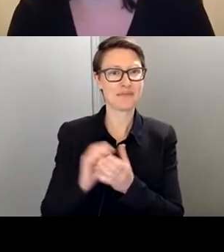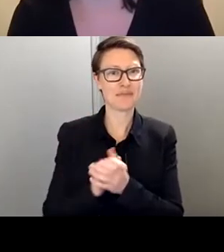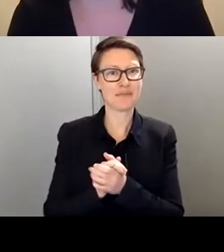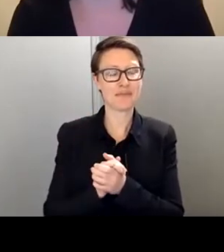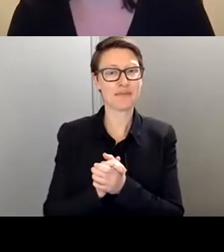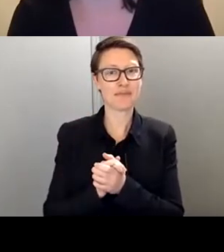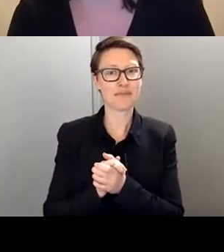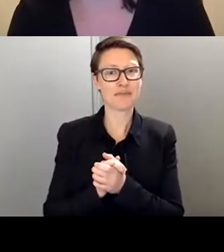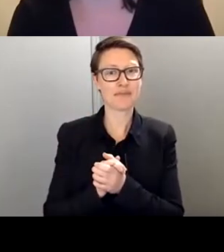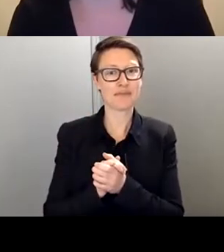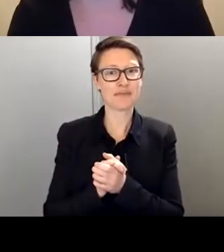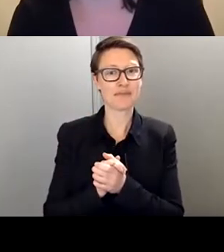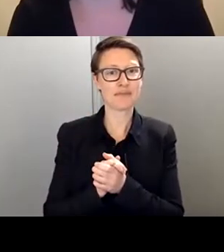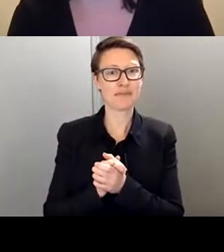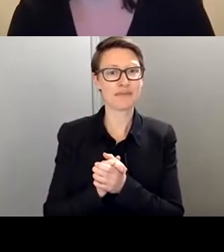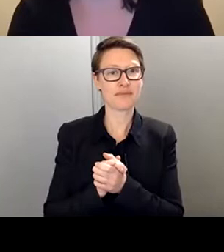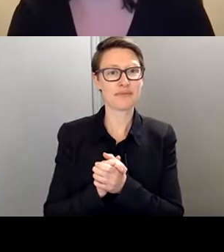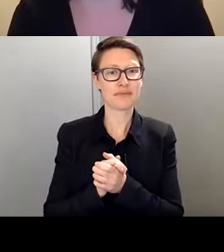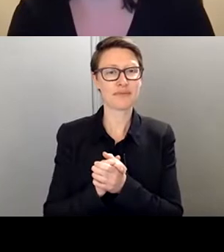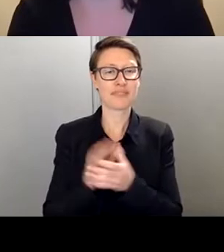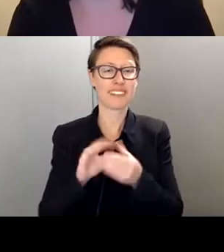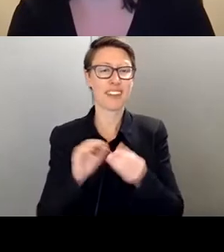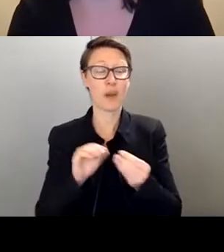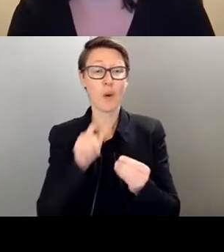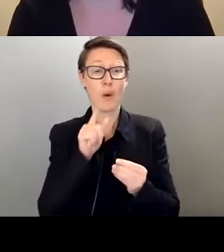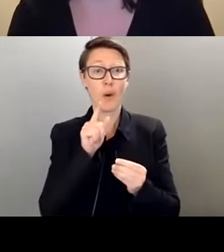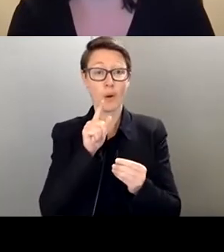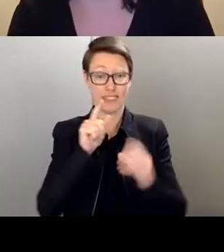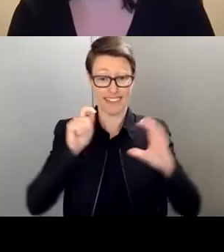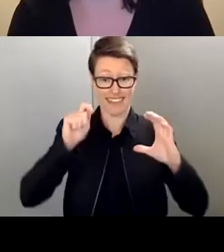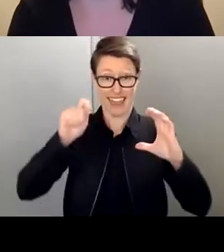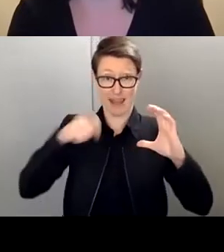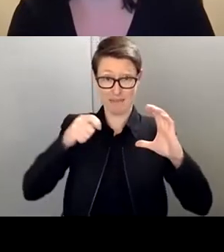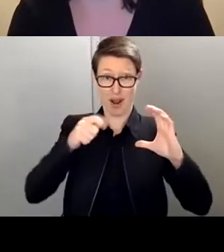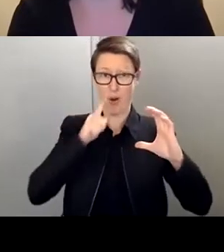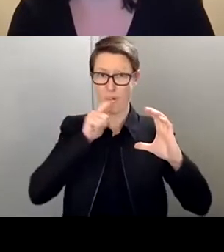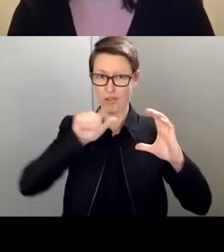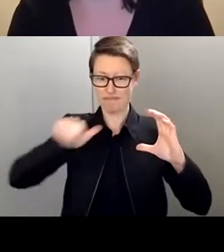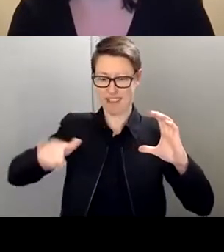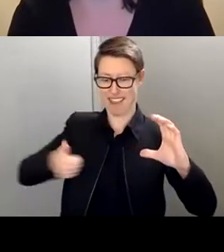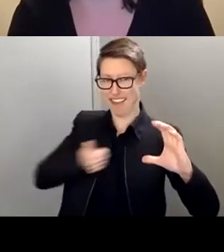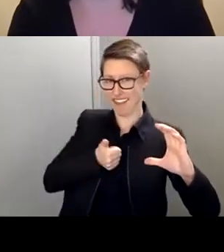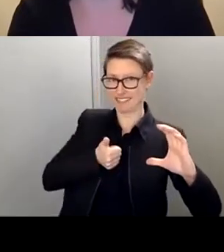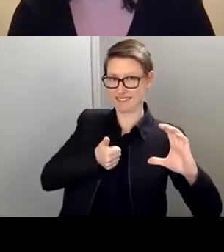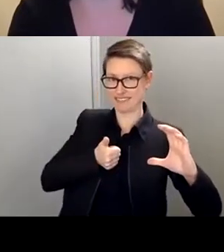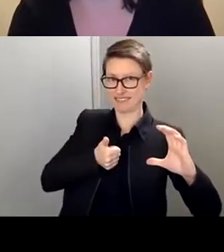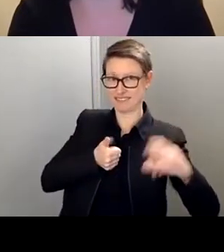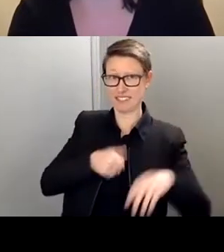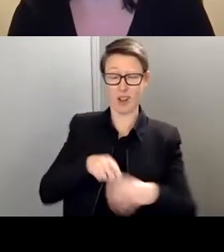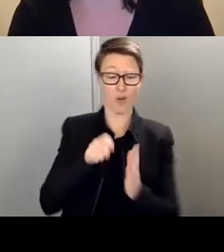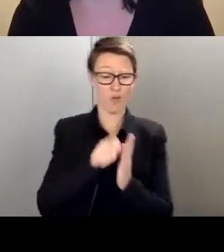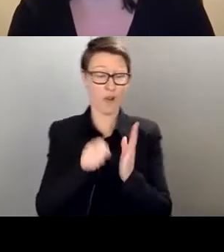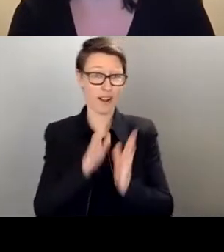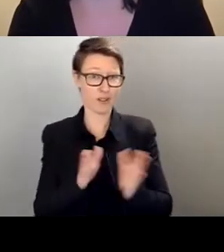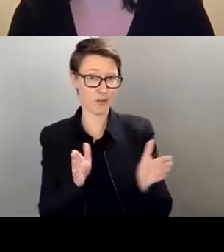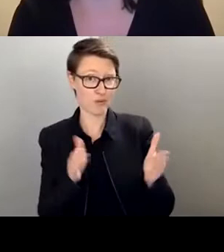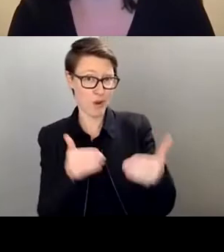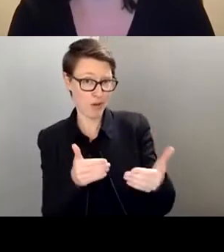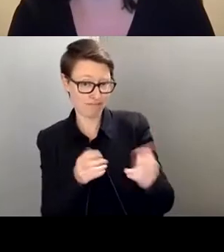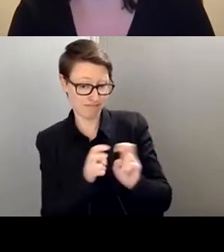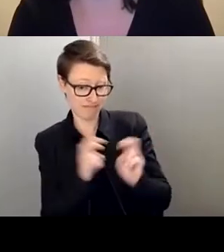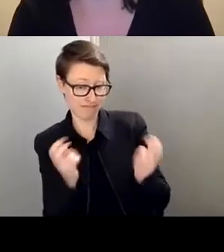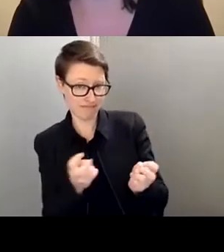who is behind the camera, who are in the writer's room, how do